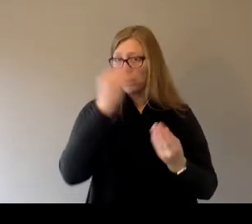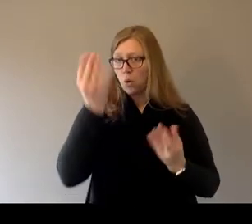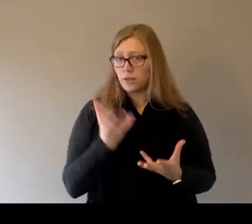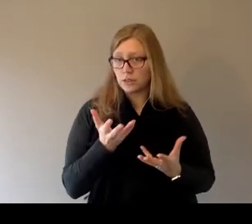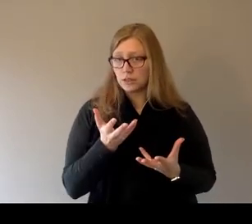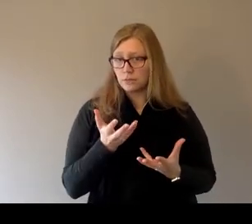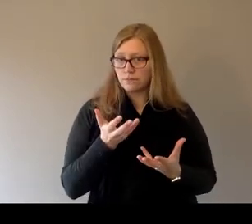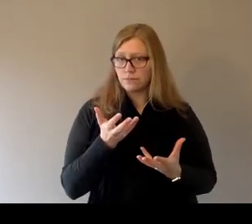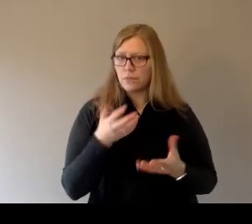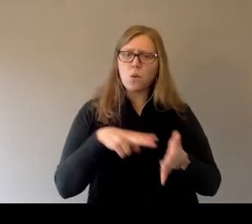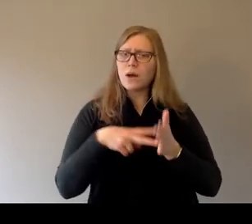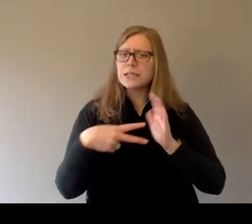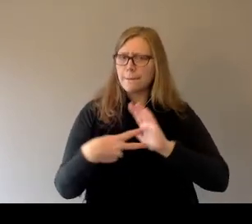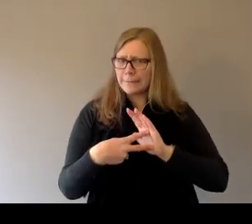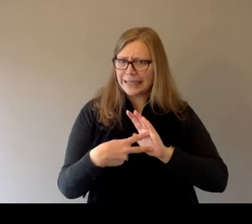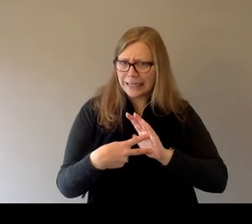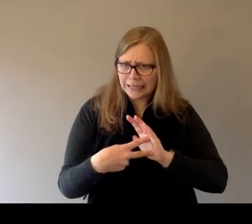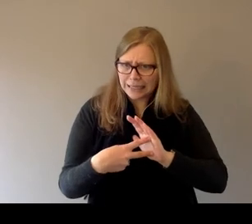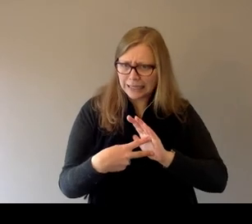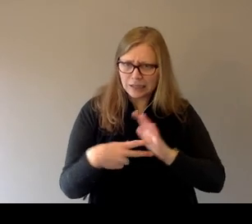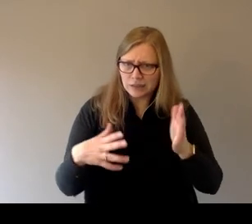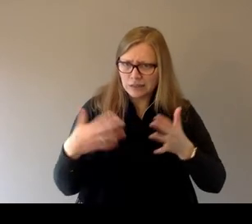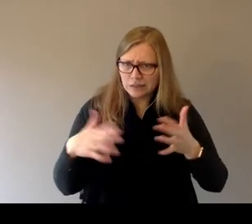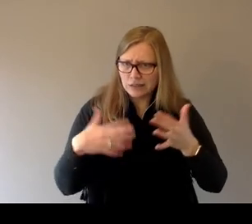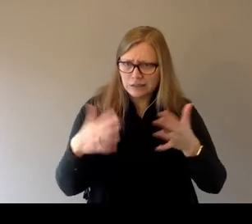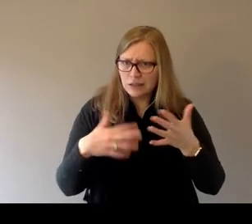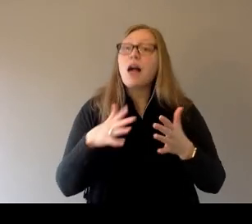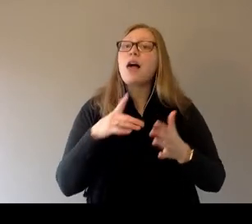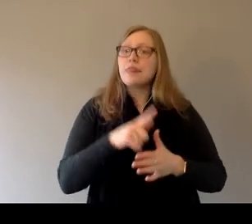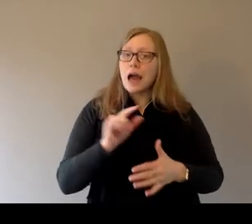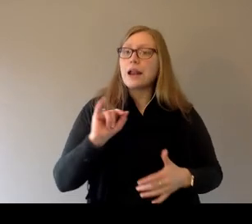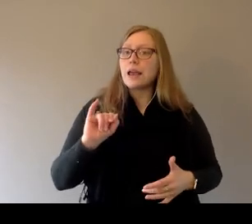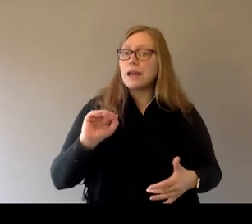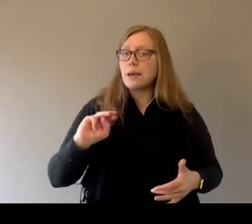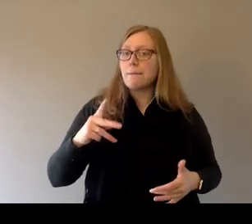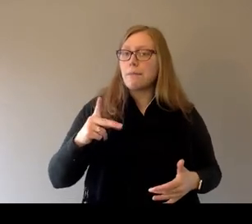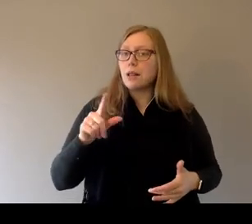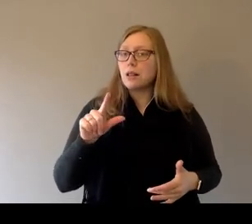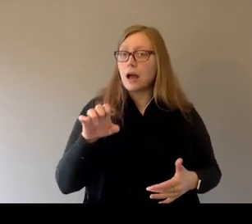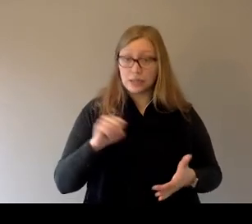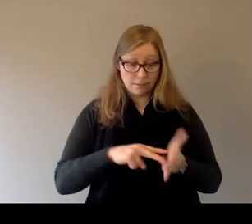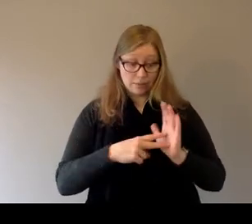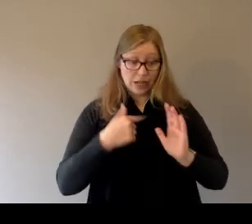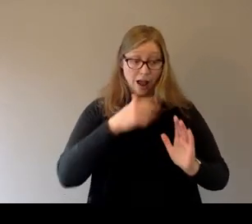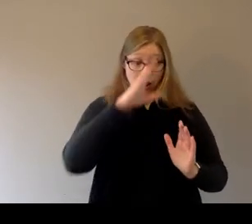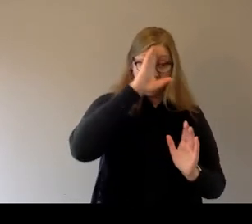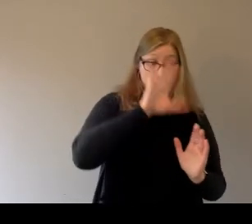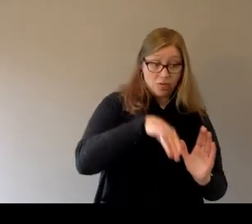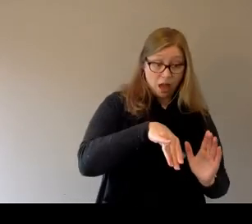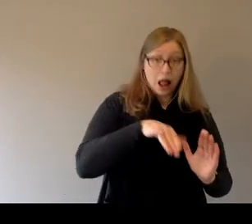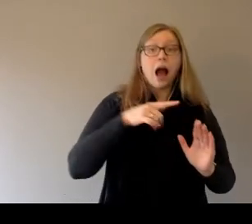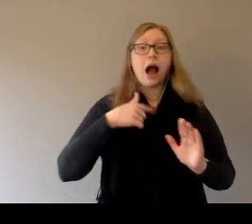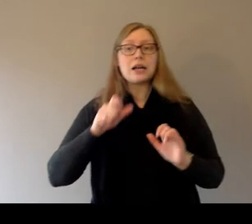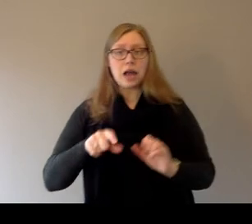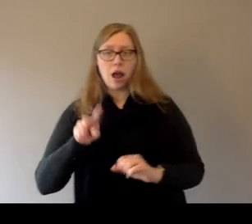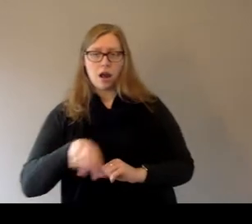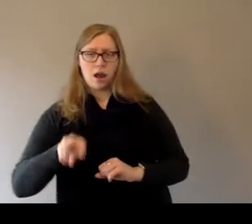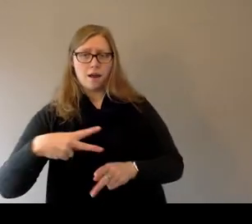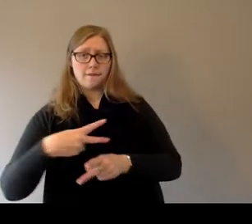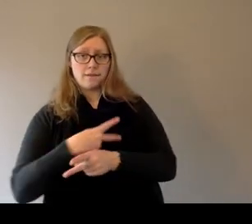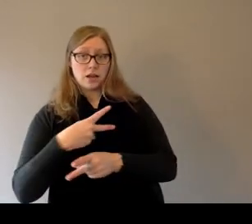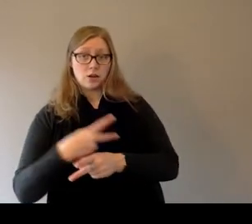Now, what does that mean? Okay, well, that implies something. That implies that the angles, actually, I'm not going to make my circle till later because I